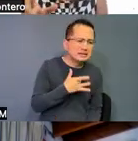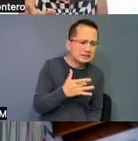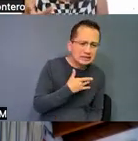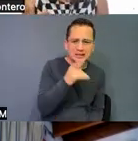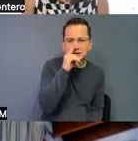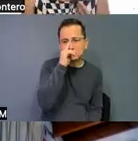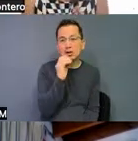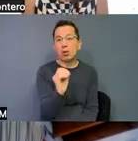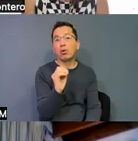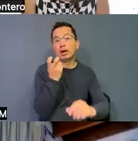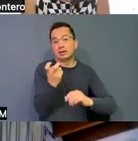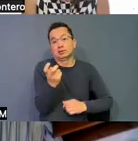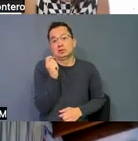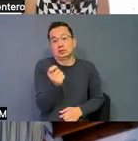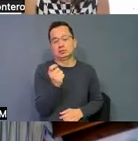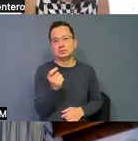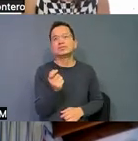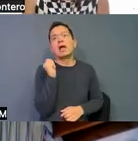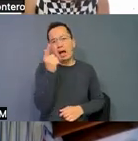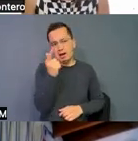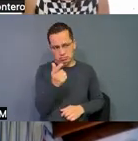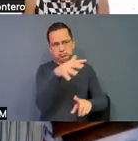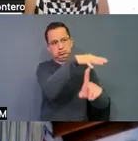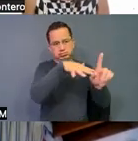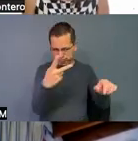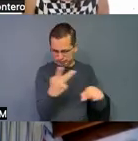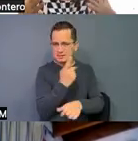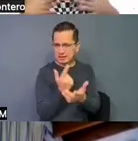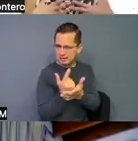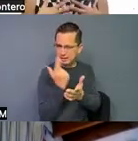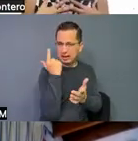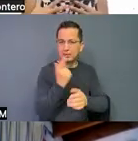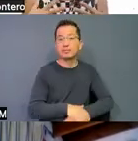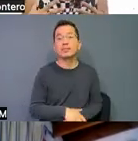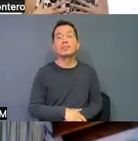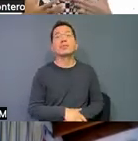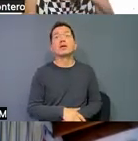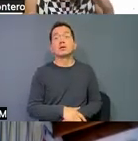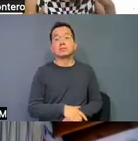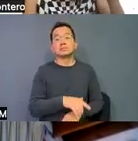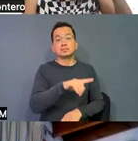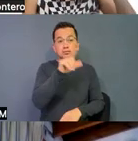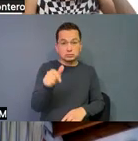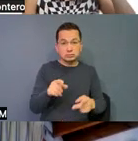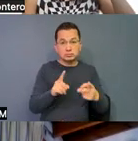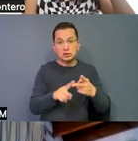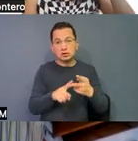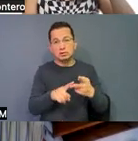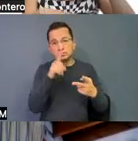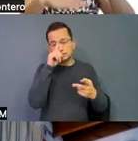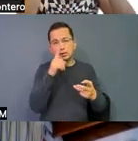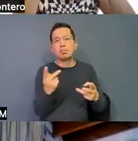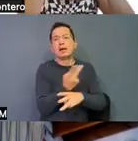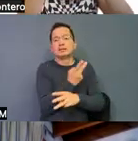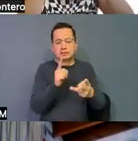Well, that's also because peristalsis is affected by trauma. The next part of the system that is affected is the lungs, because your